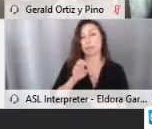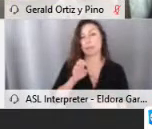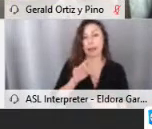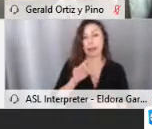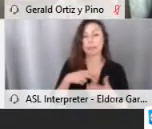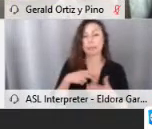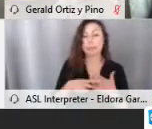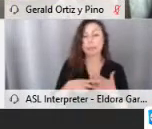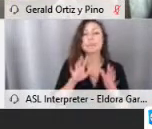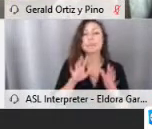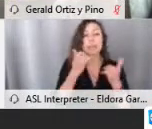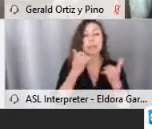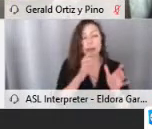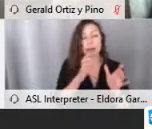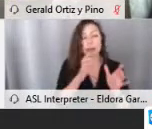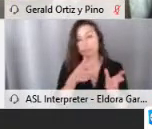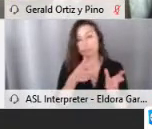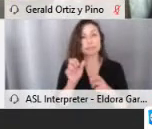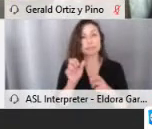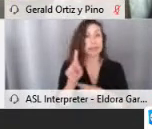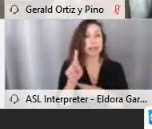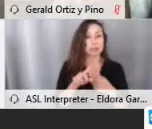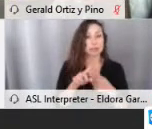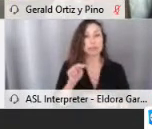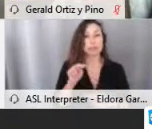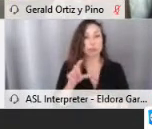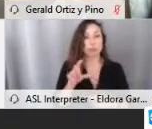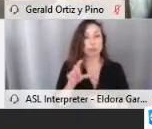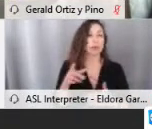with that, I'm going to send it back to Nicole.